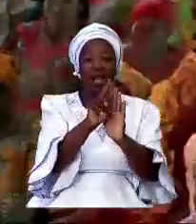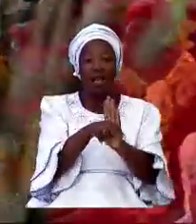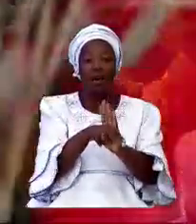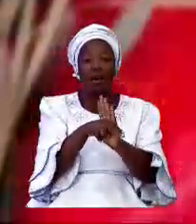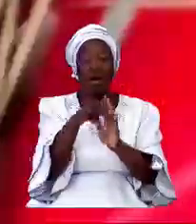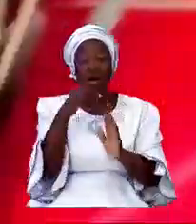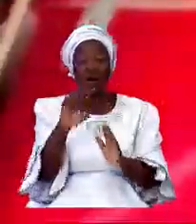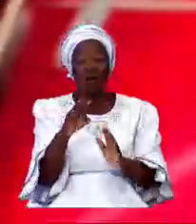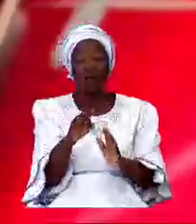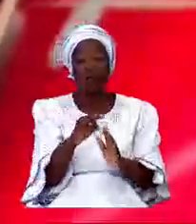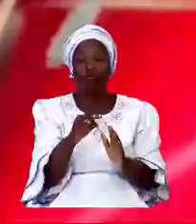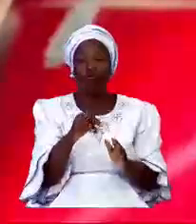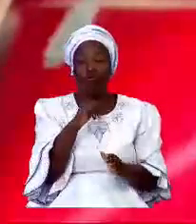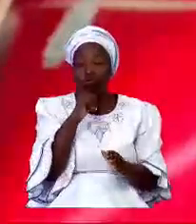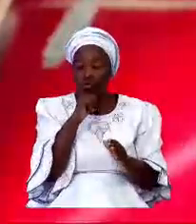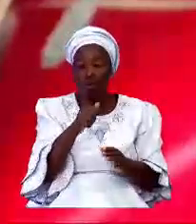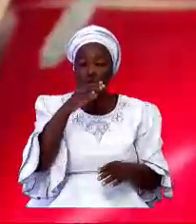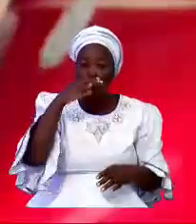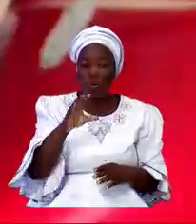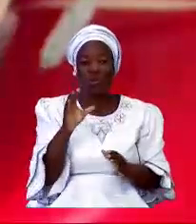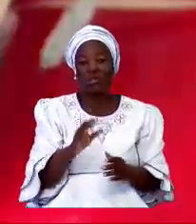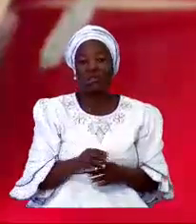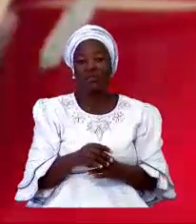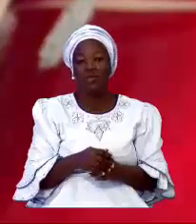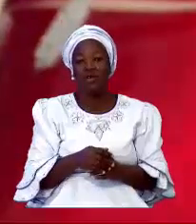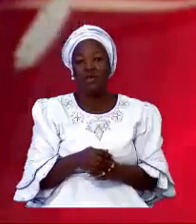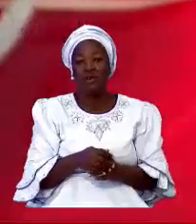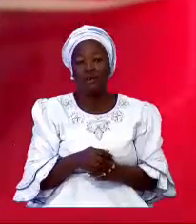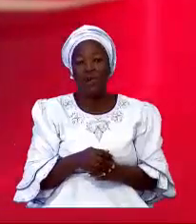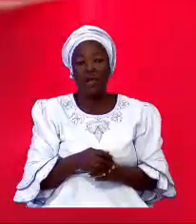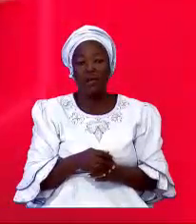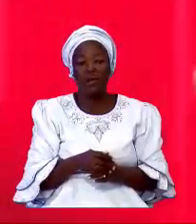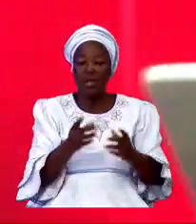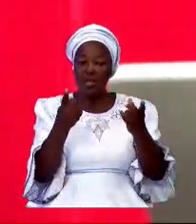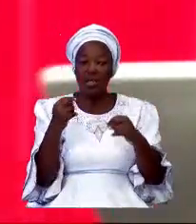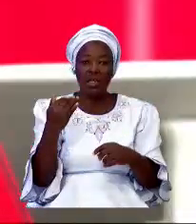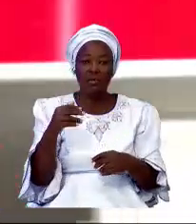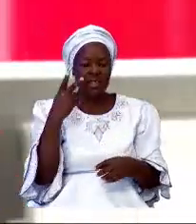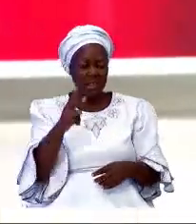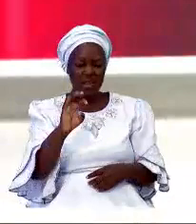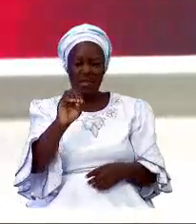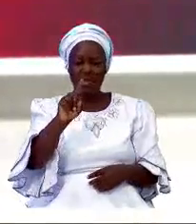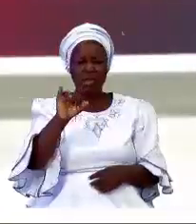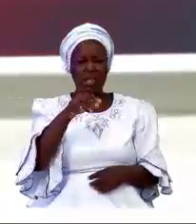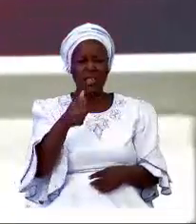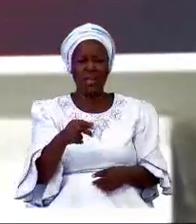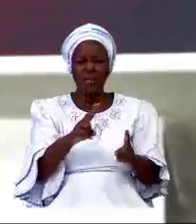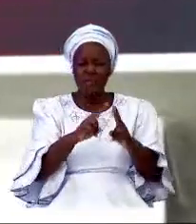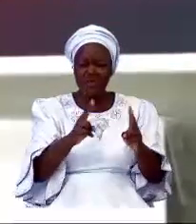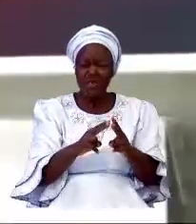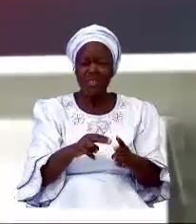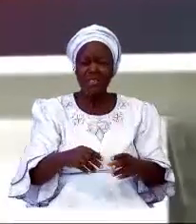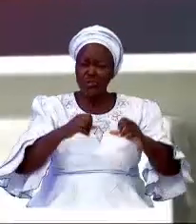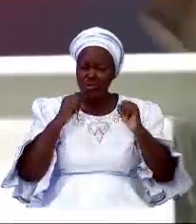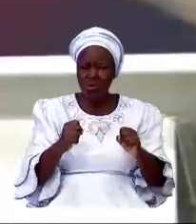It was for him the hour of lukewarmness. Look at Elijah, the prophet of